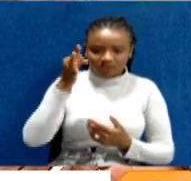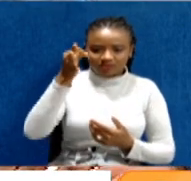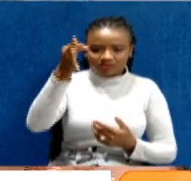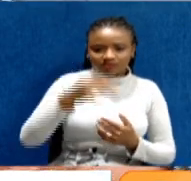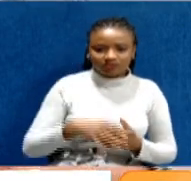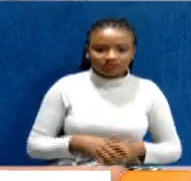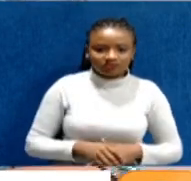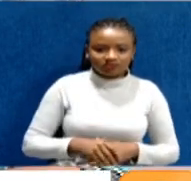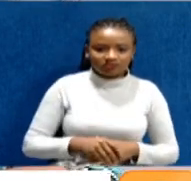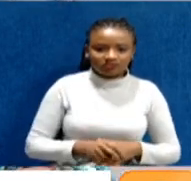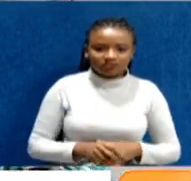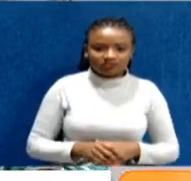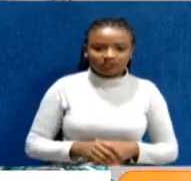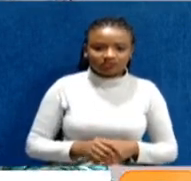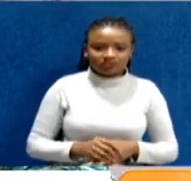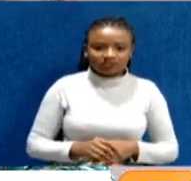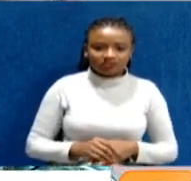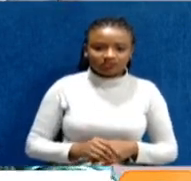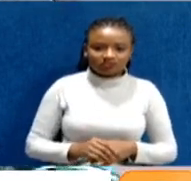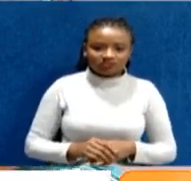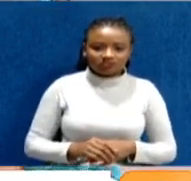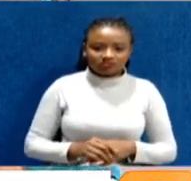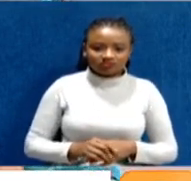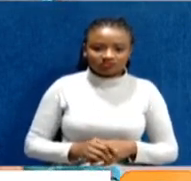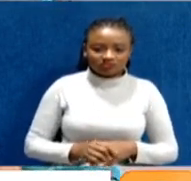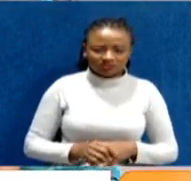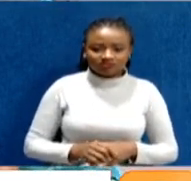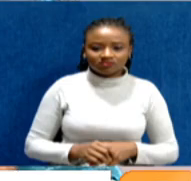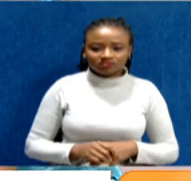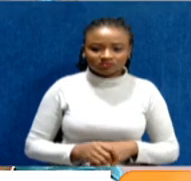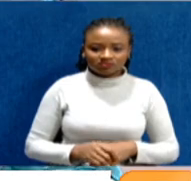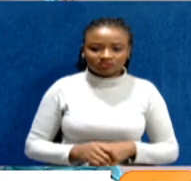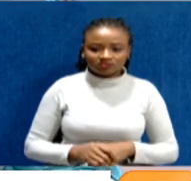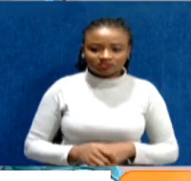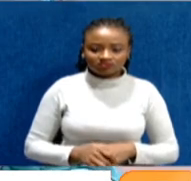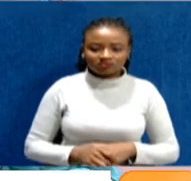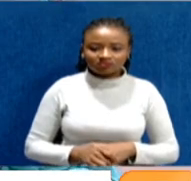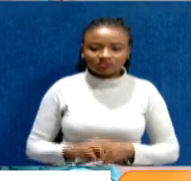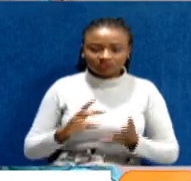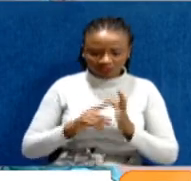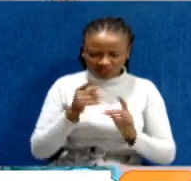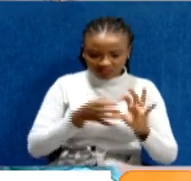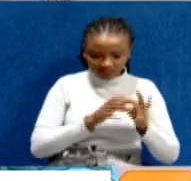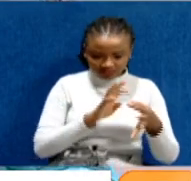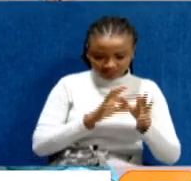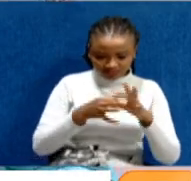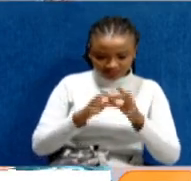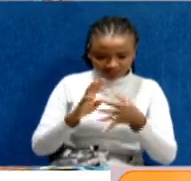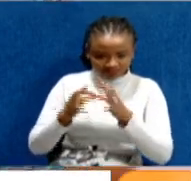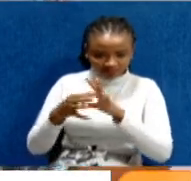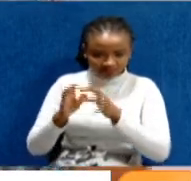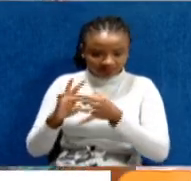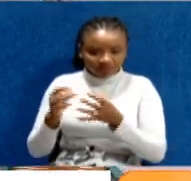eating organic, but also by adopting a healthy lifestyle. Yeah. So it's a long chain, a long journey that yeah. we all need to